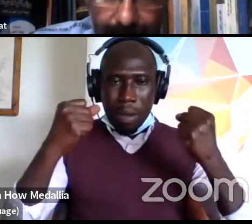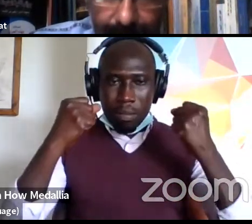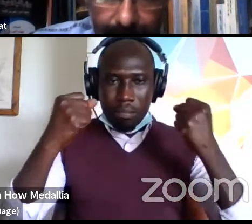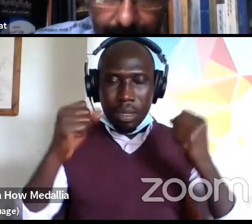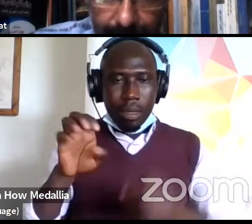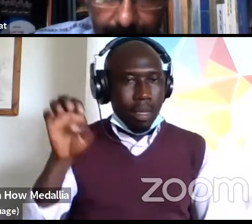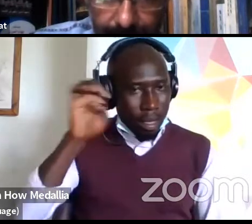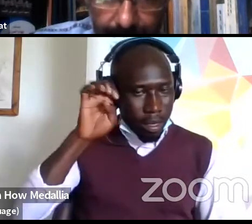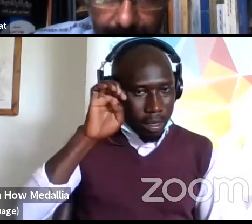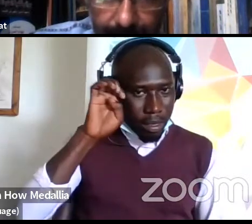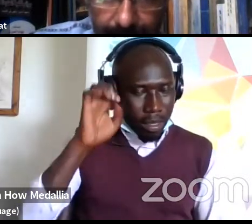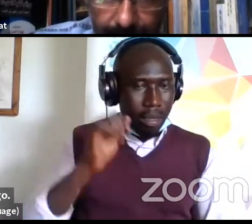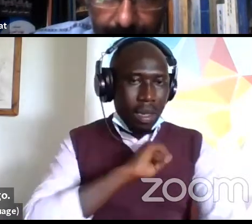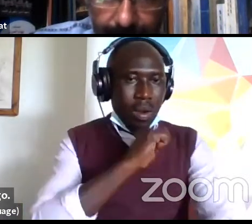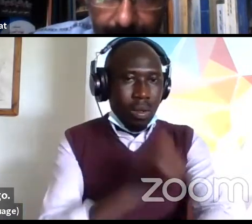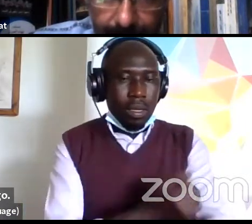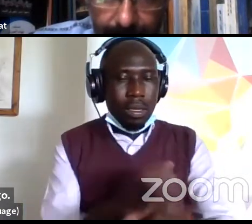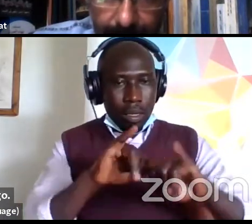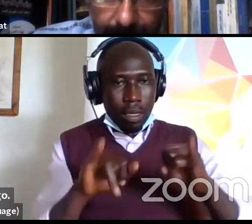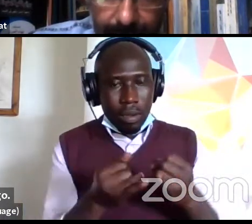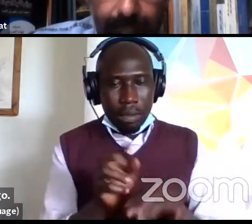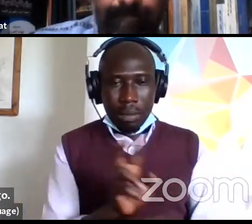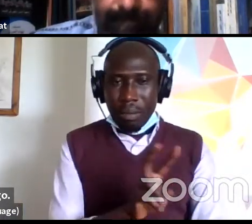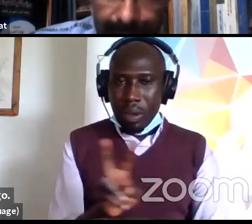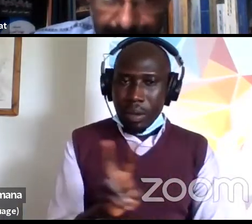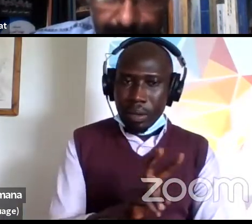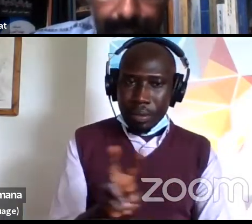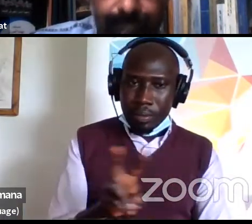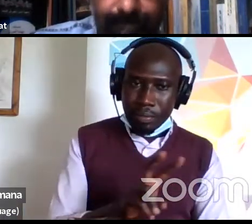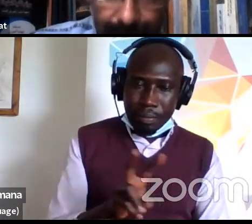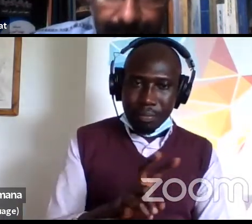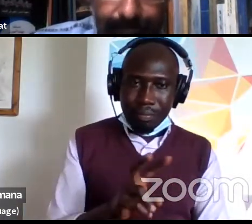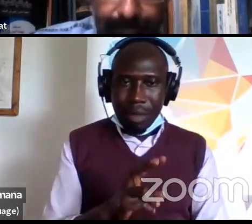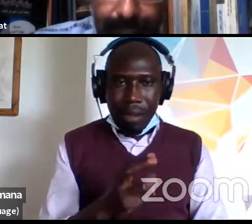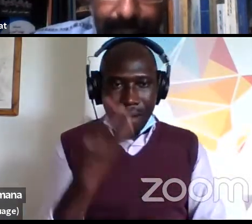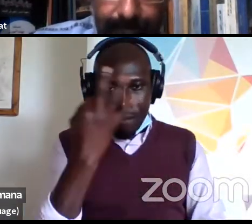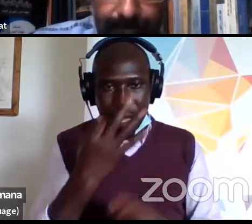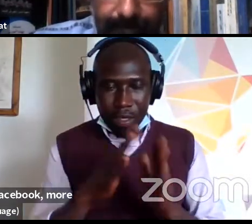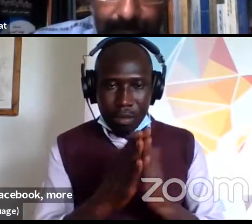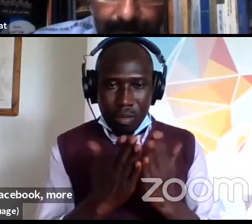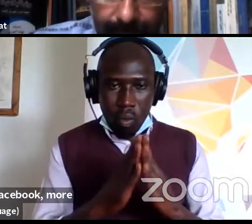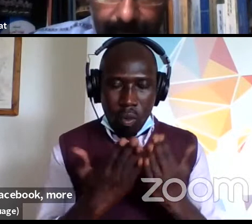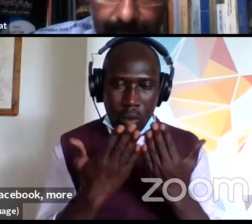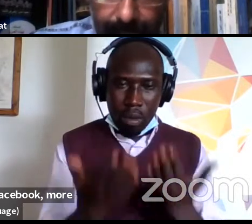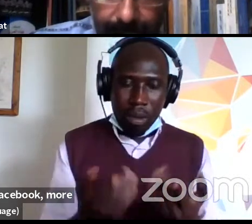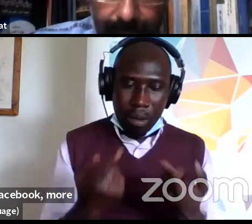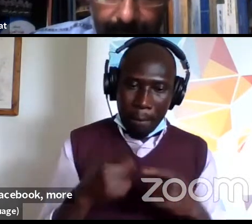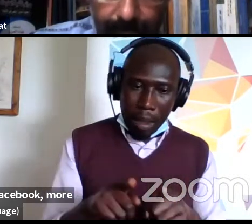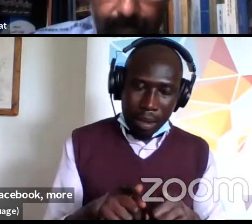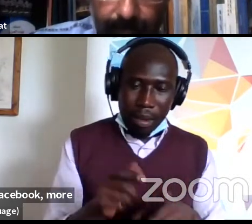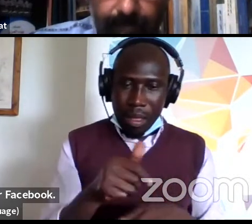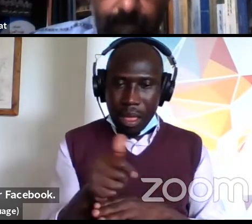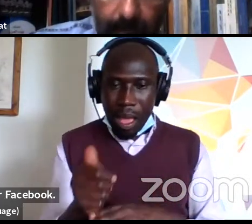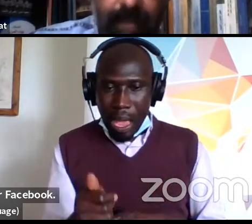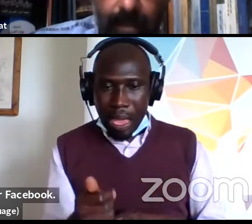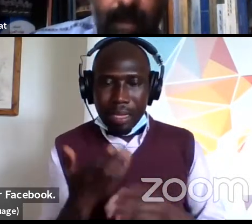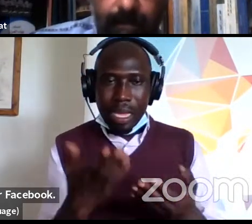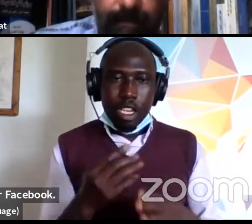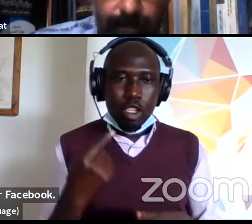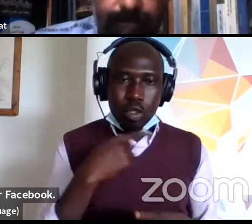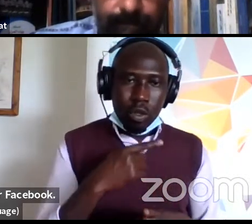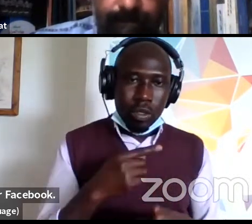Egyptian authorities tried to monitor Facebook mostly, but probably other social media